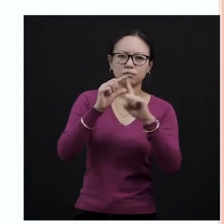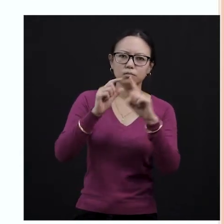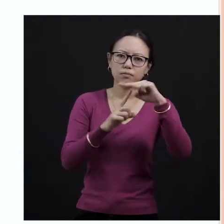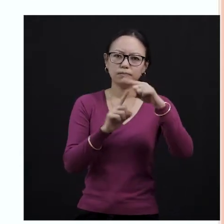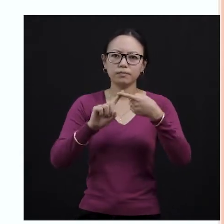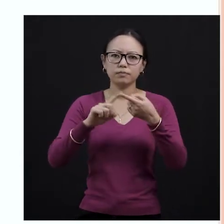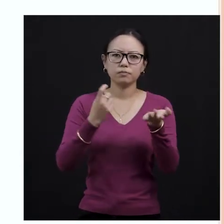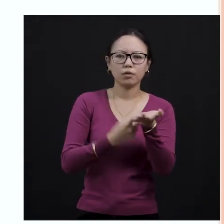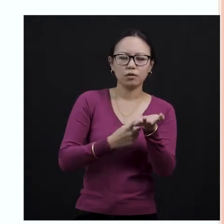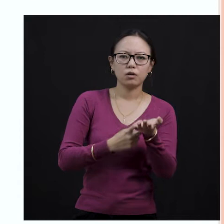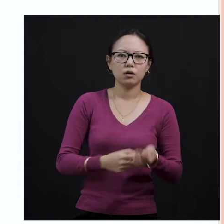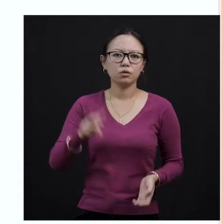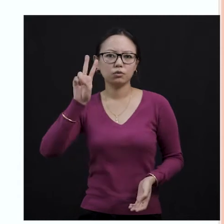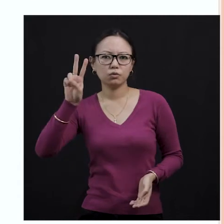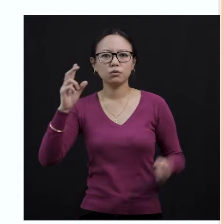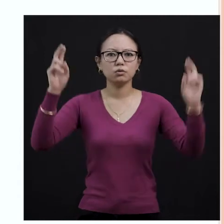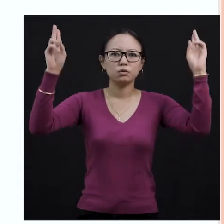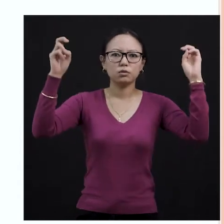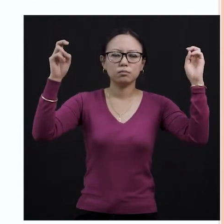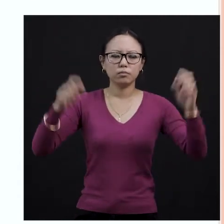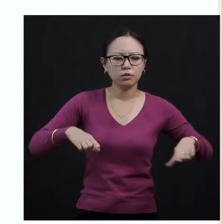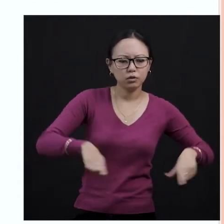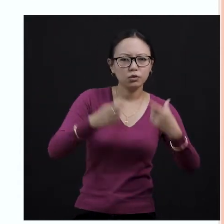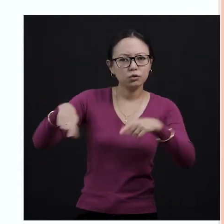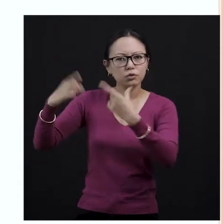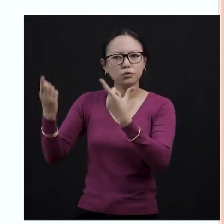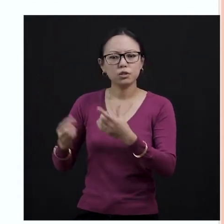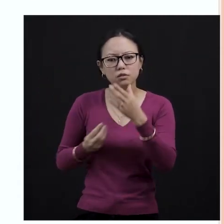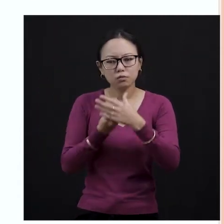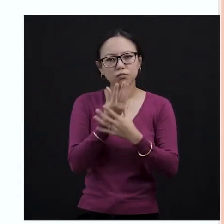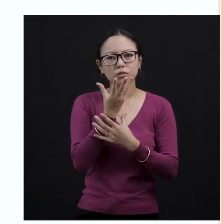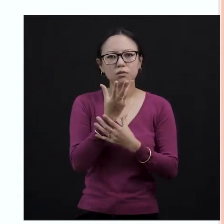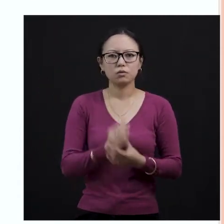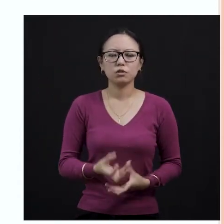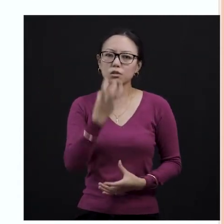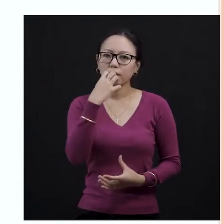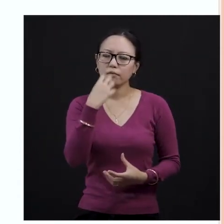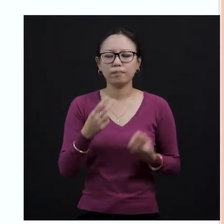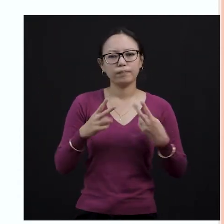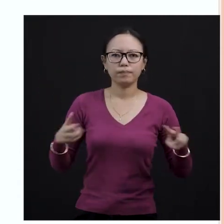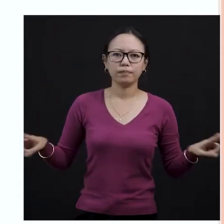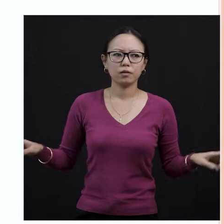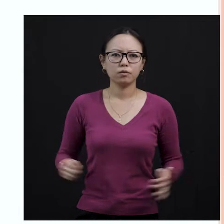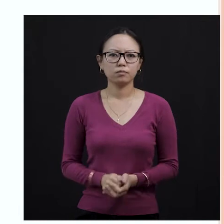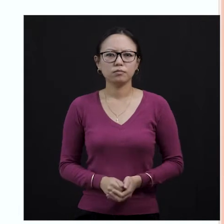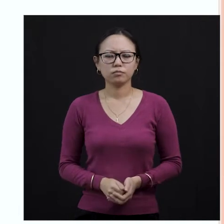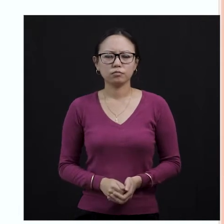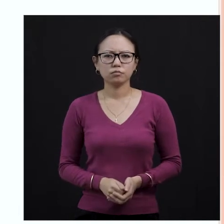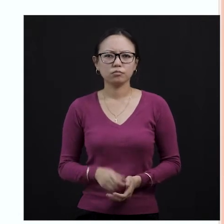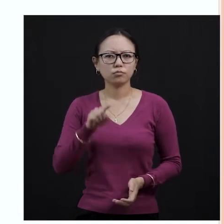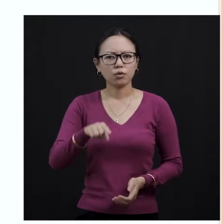2, trees, flowers, fruits. Now, when you hear about the topic,